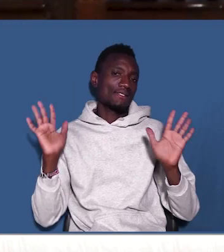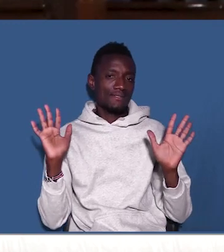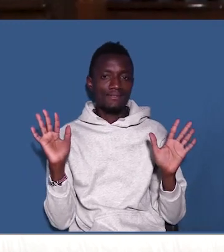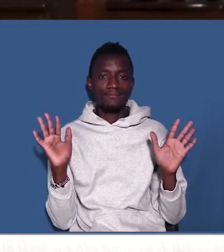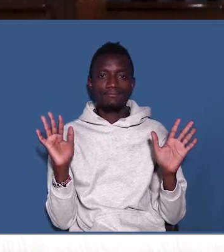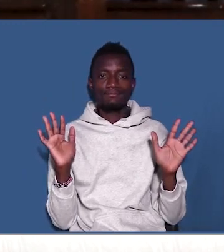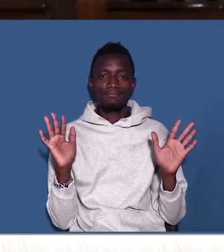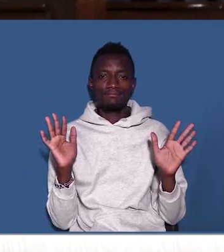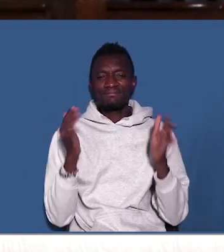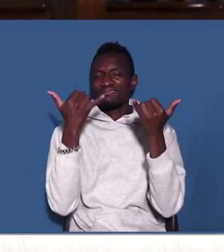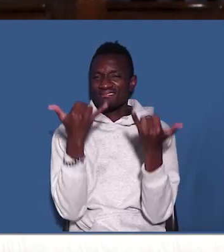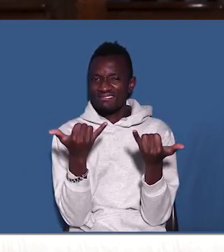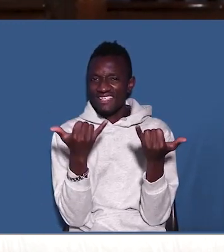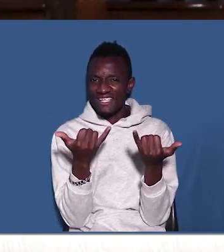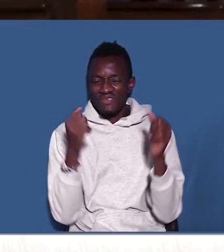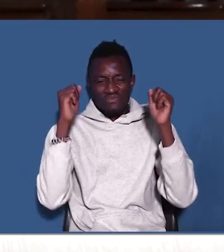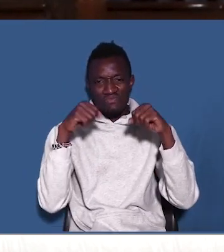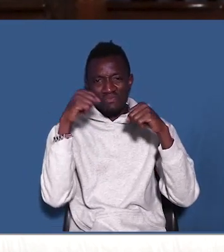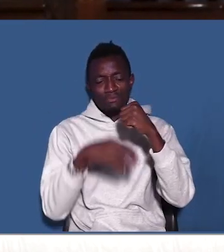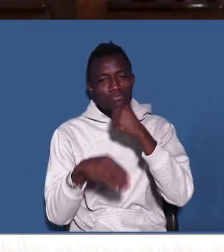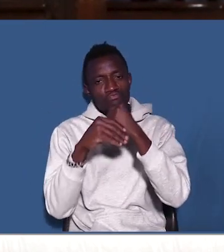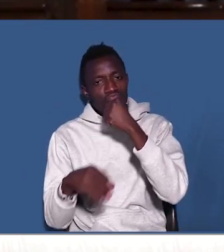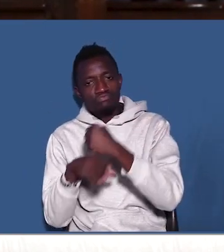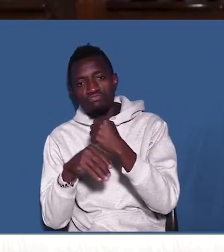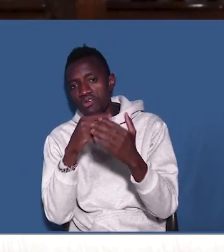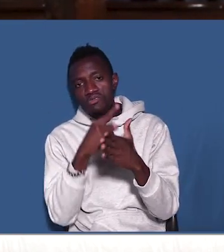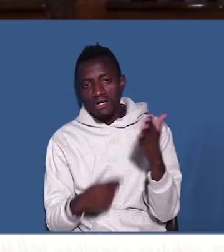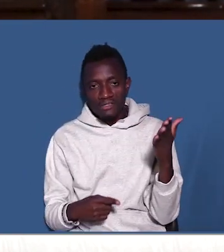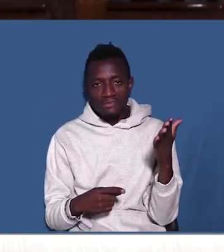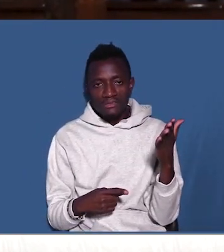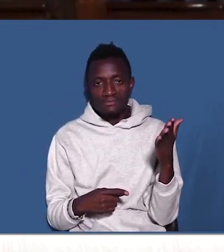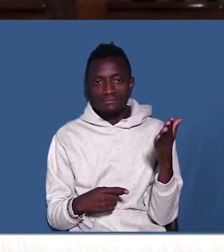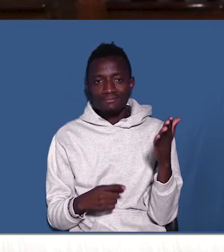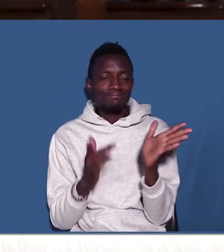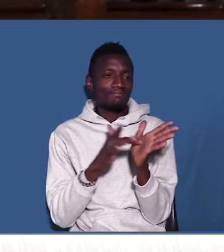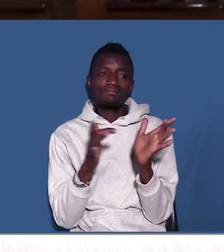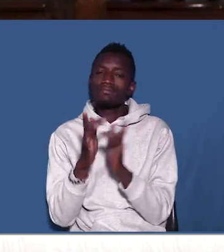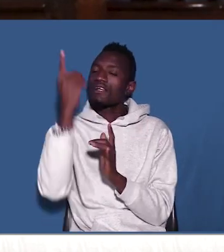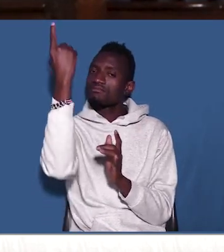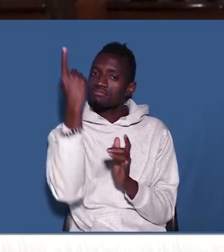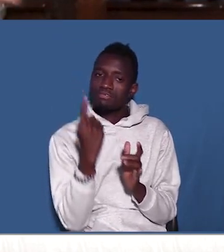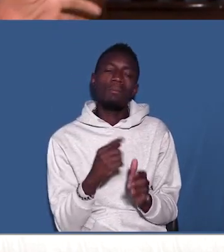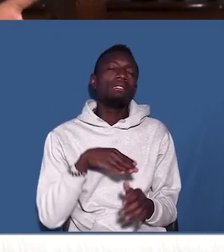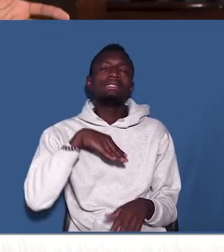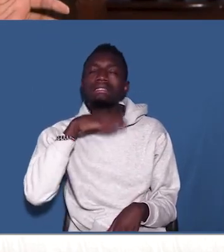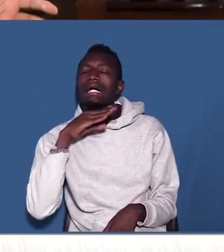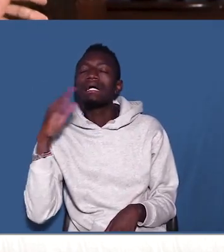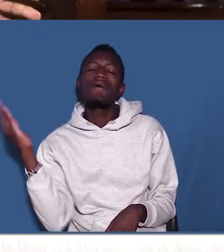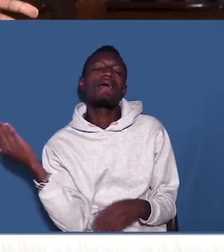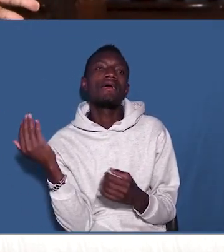What can be added to Jesus' redemptive work, his death and resurrection? Brethren, it is